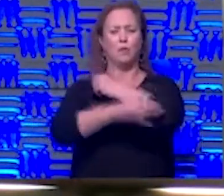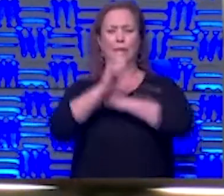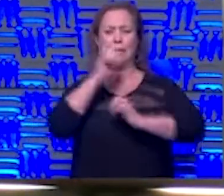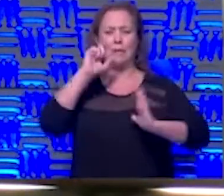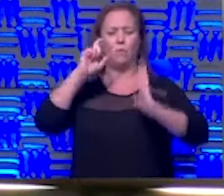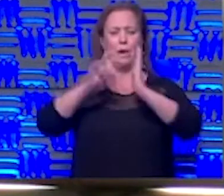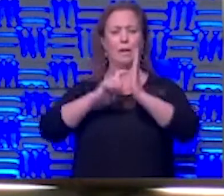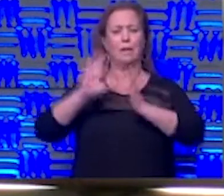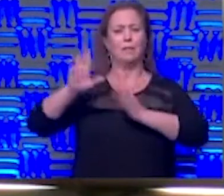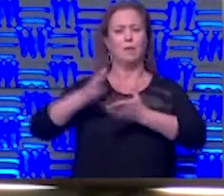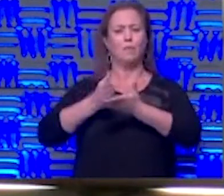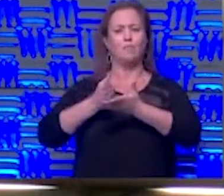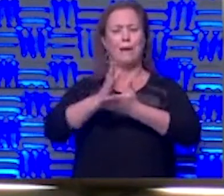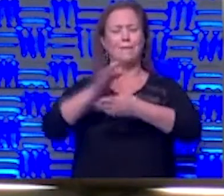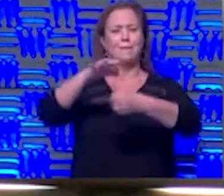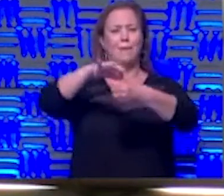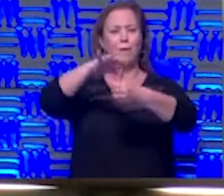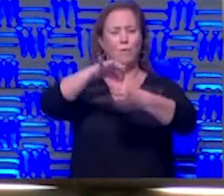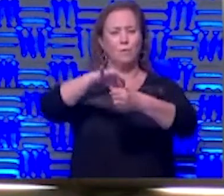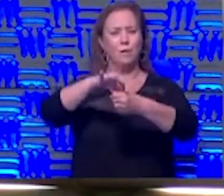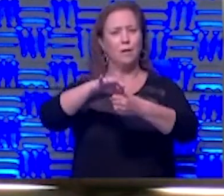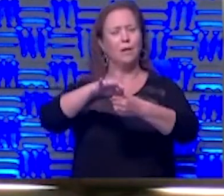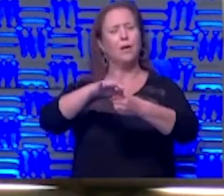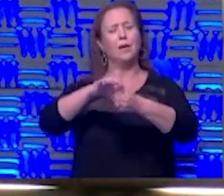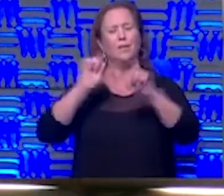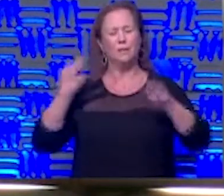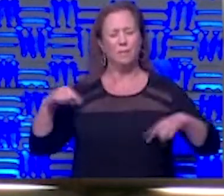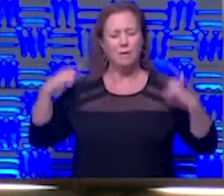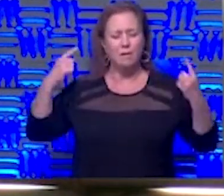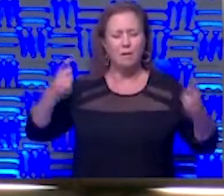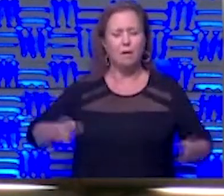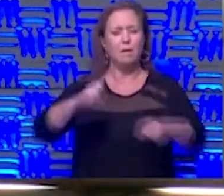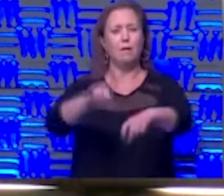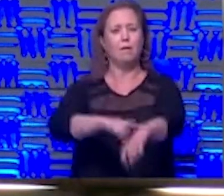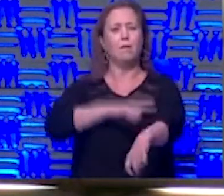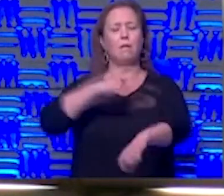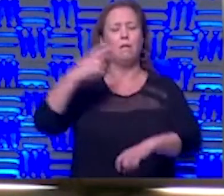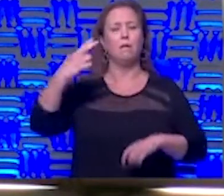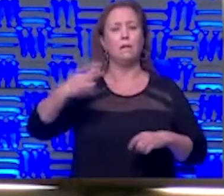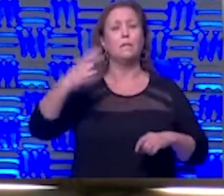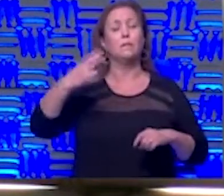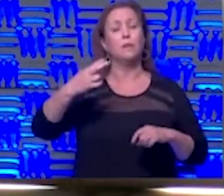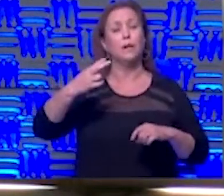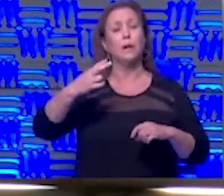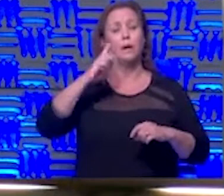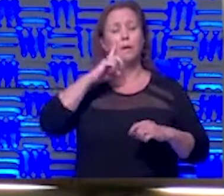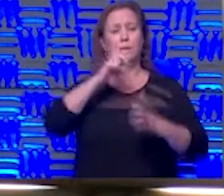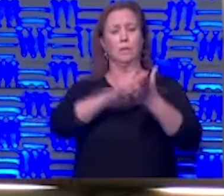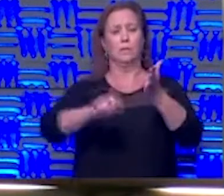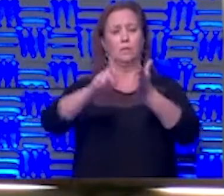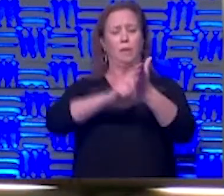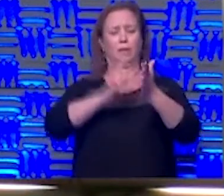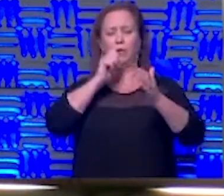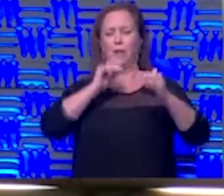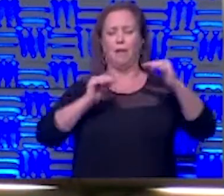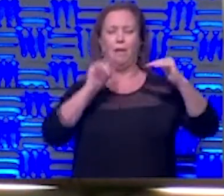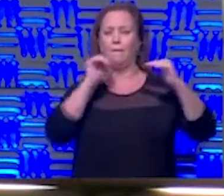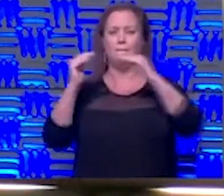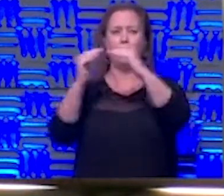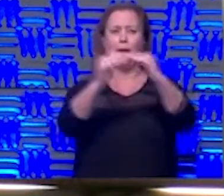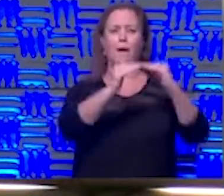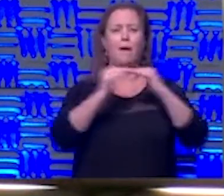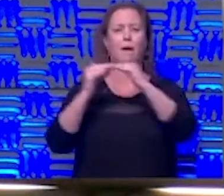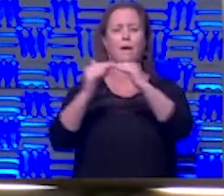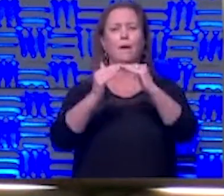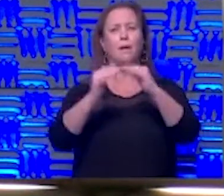else. So there's been this long history of disparities, and there's been